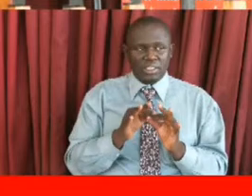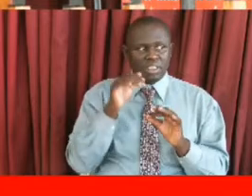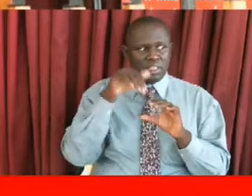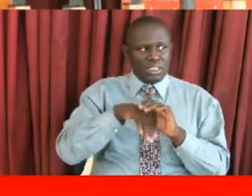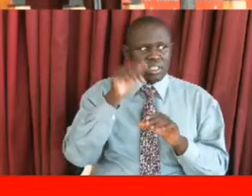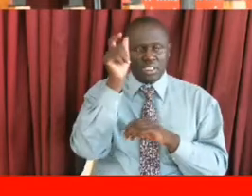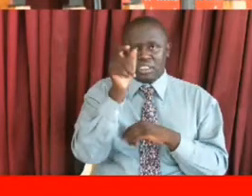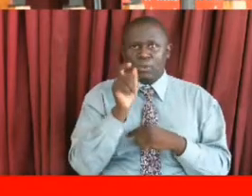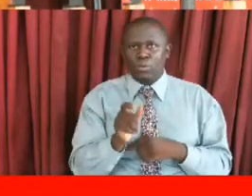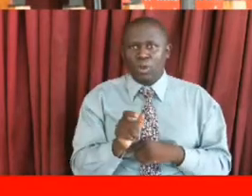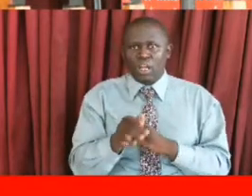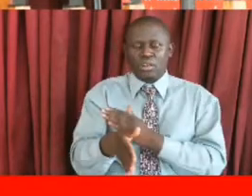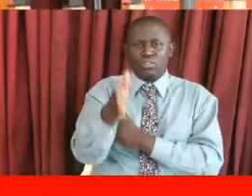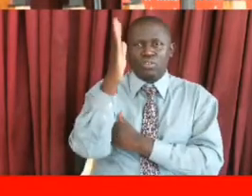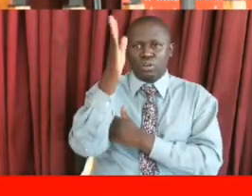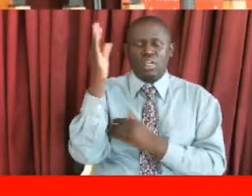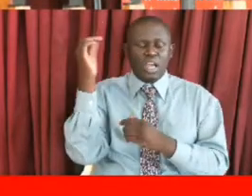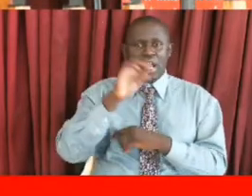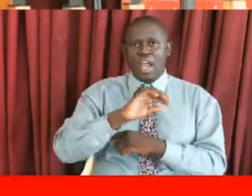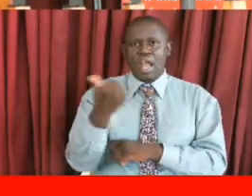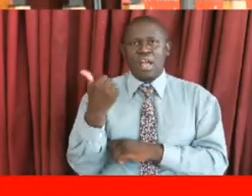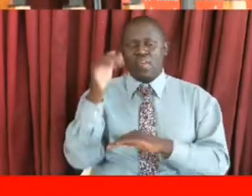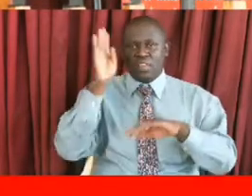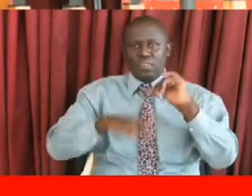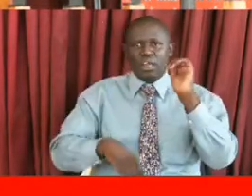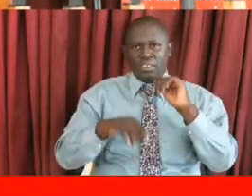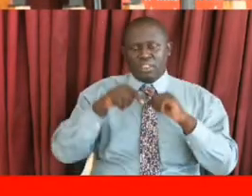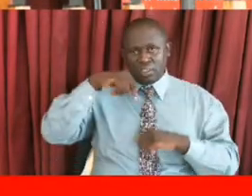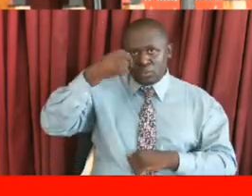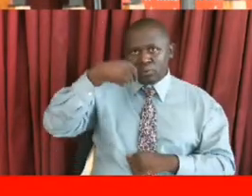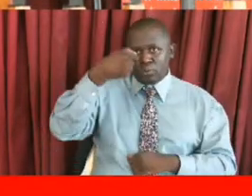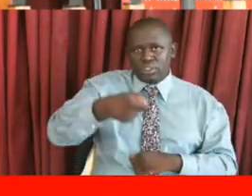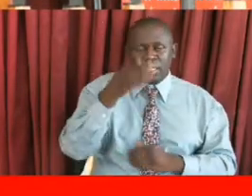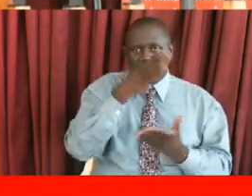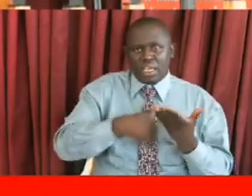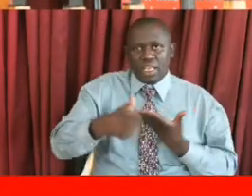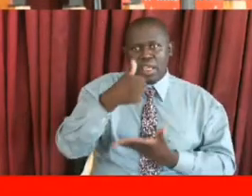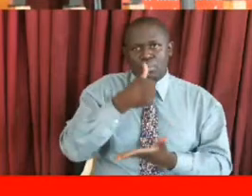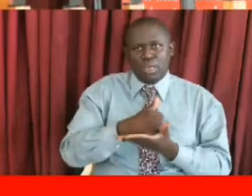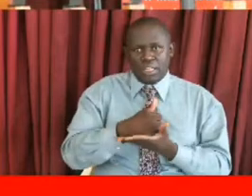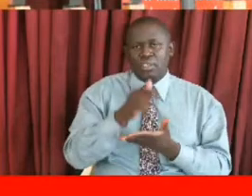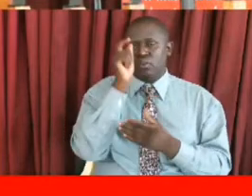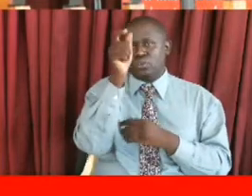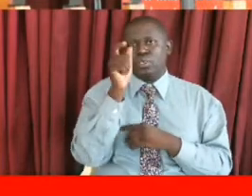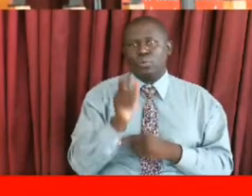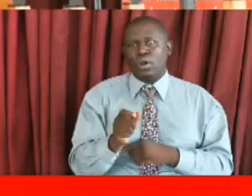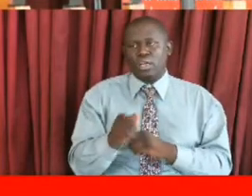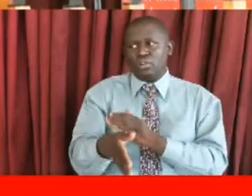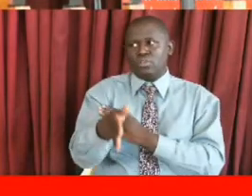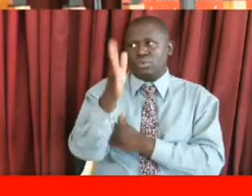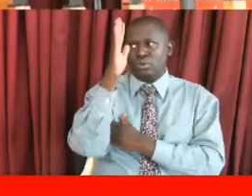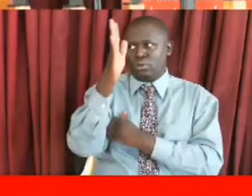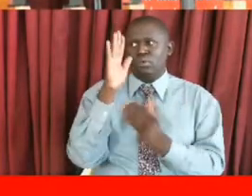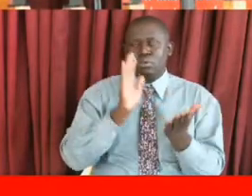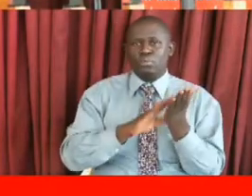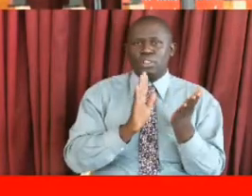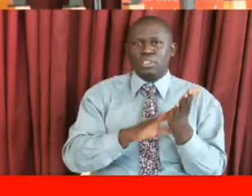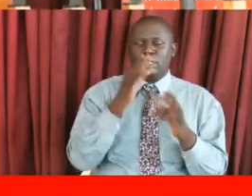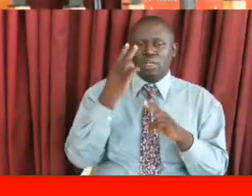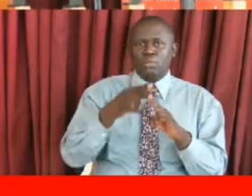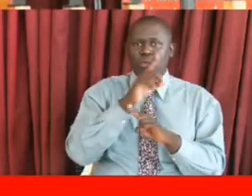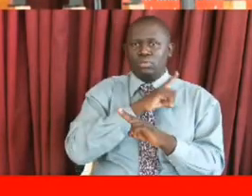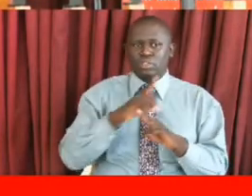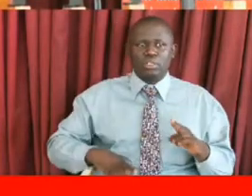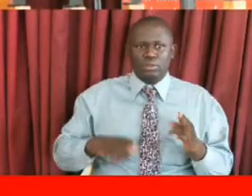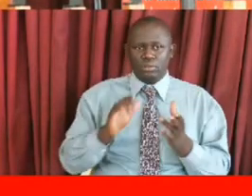of God other than to say Amen to the word of God praise the name of